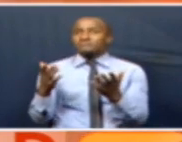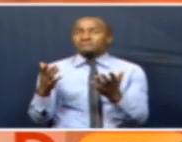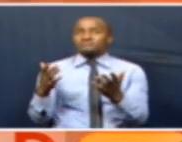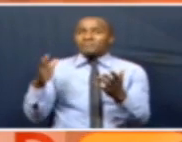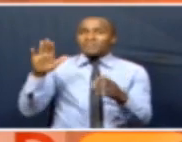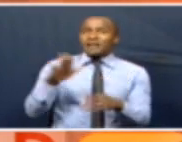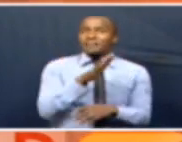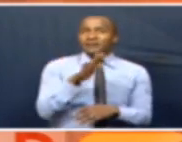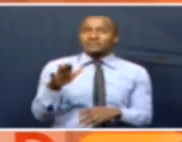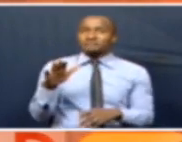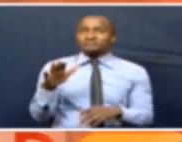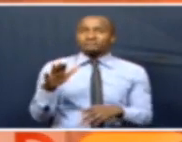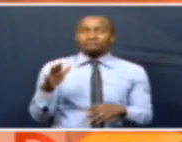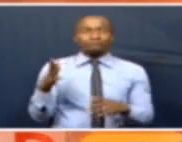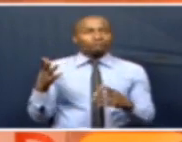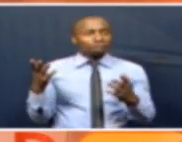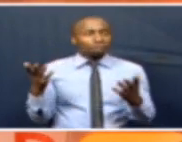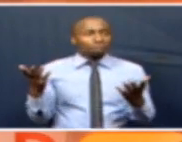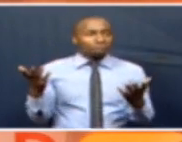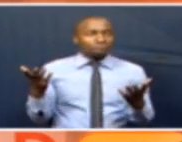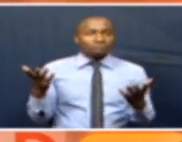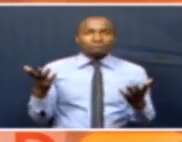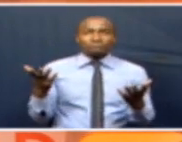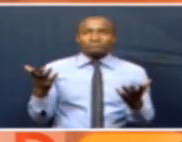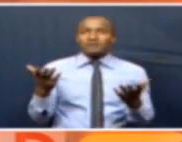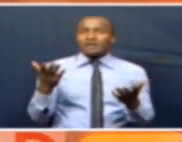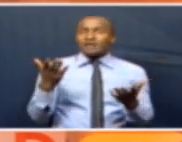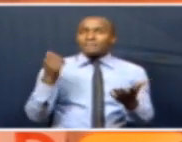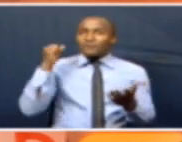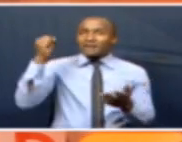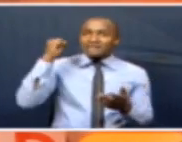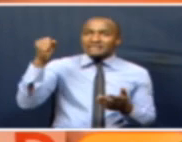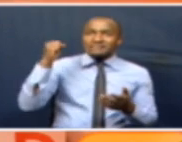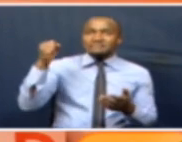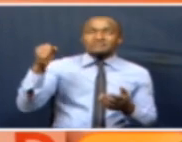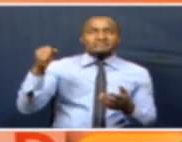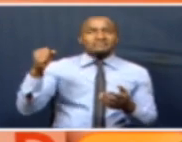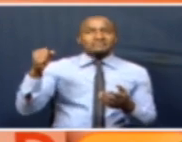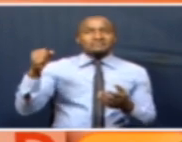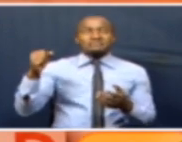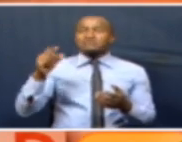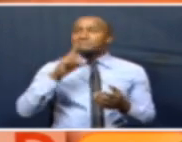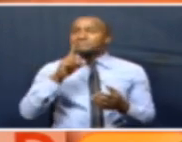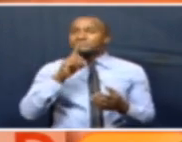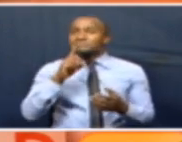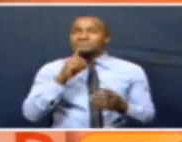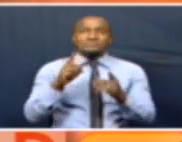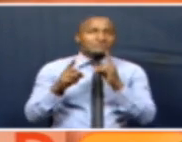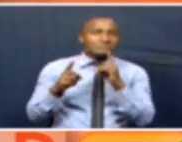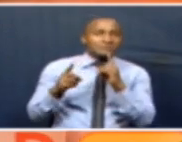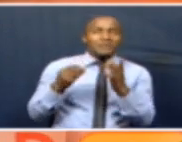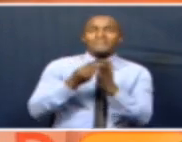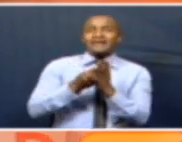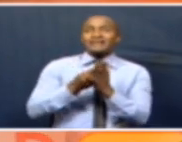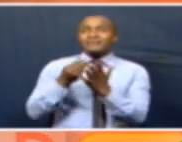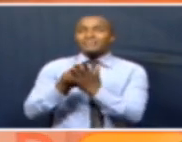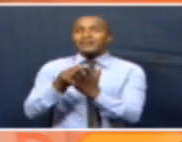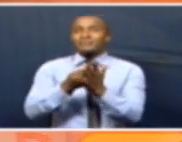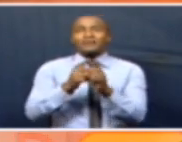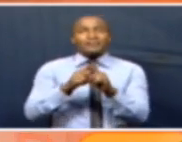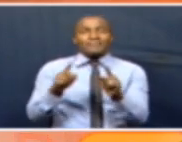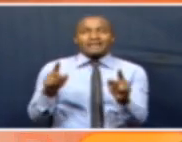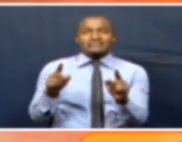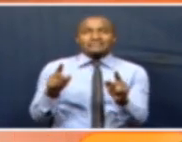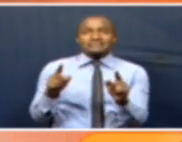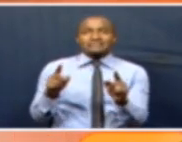parliament, in the other areas of politics, talking of big money all the time, but nothing is